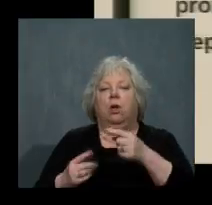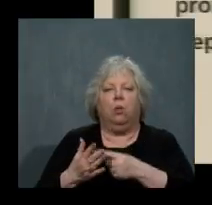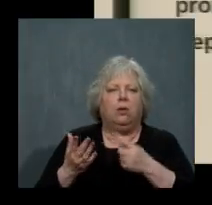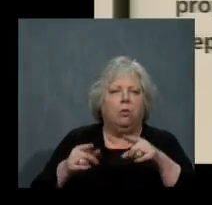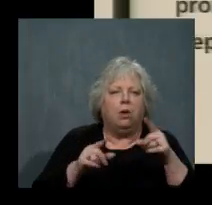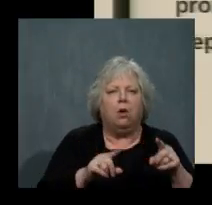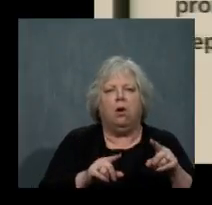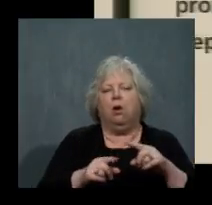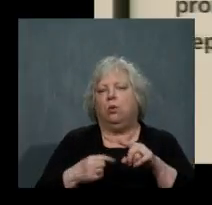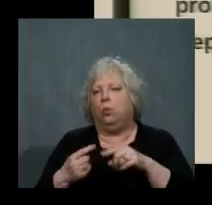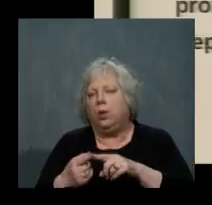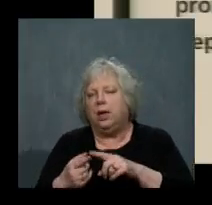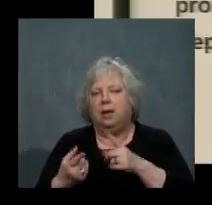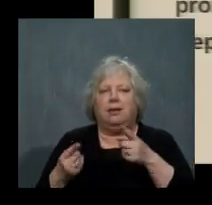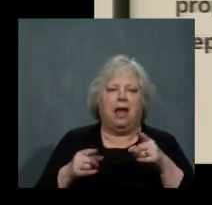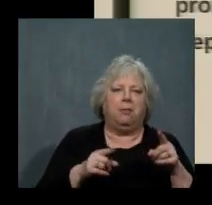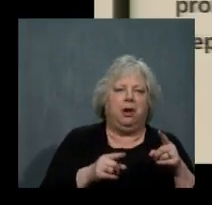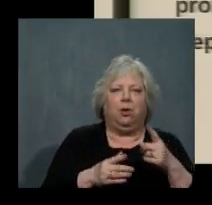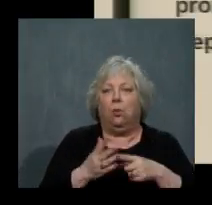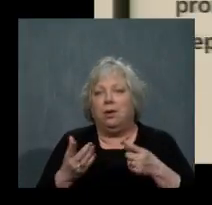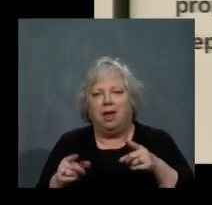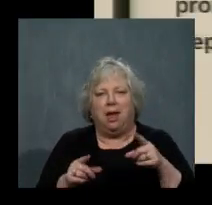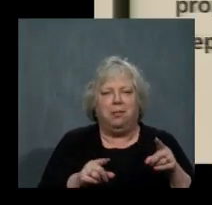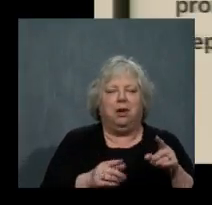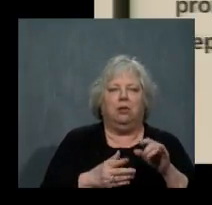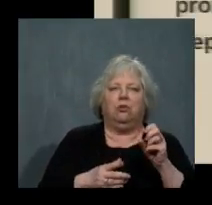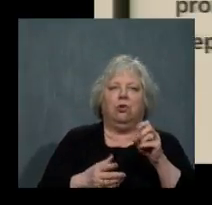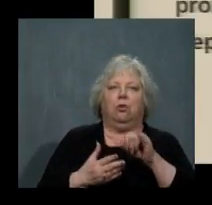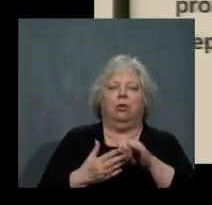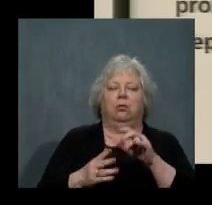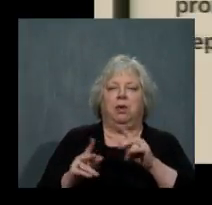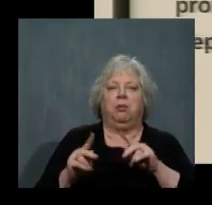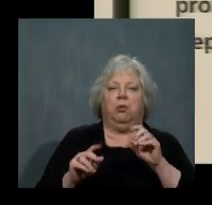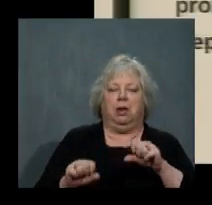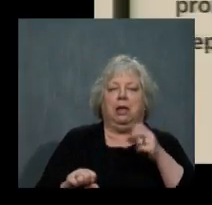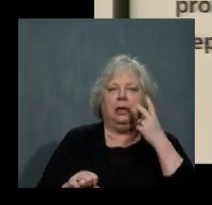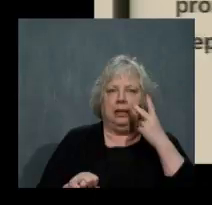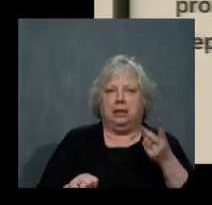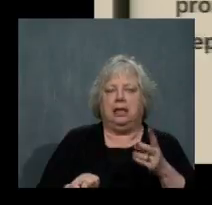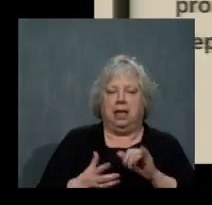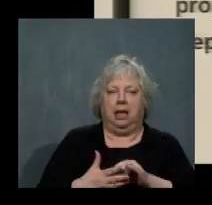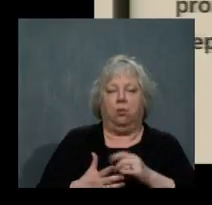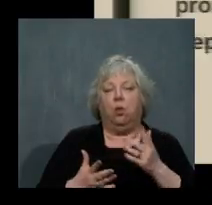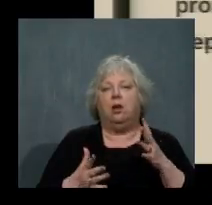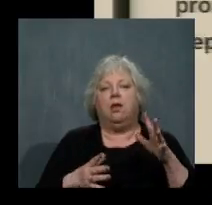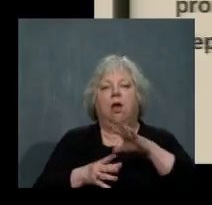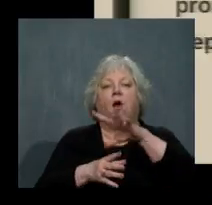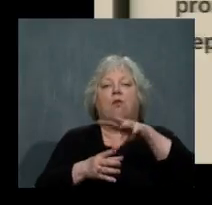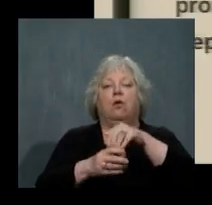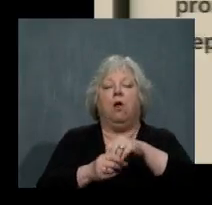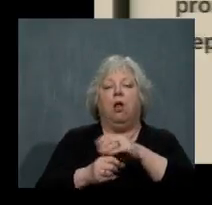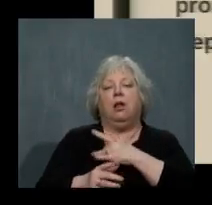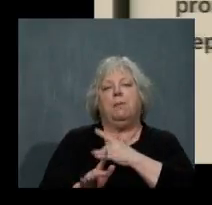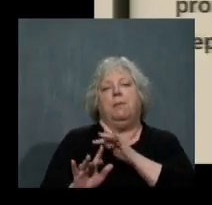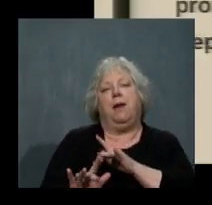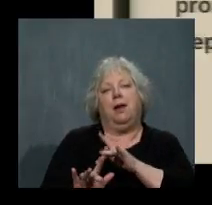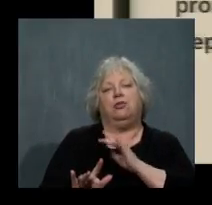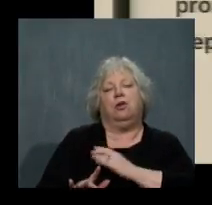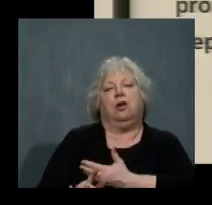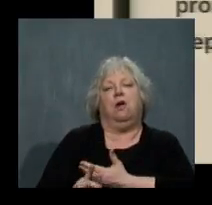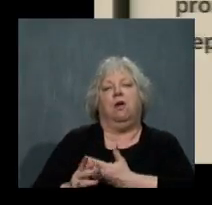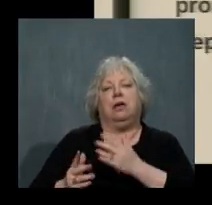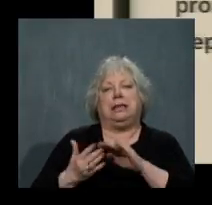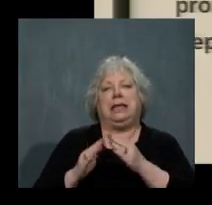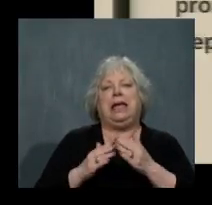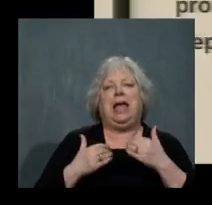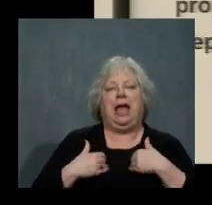it's happening, how it's happening, so that people can see, one, the overall compassion our city has for other people.